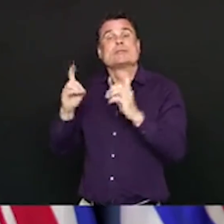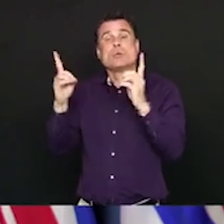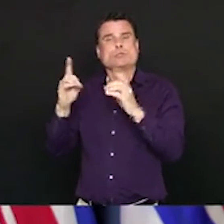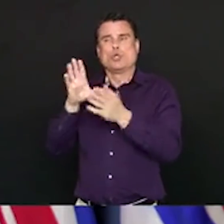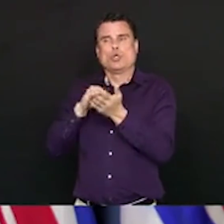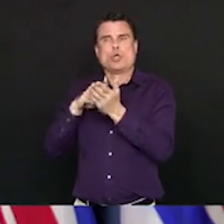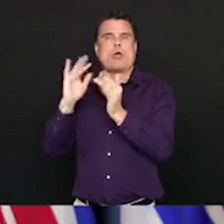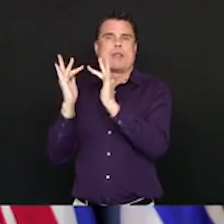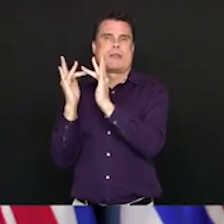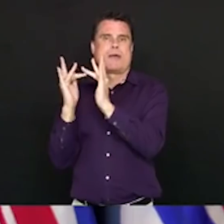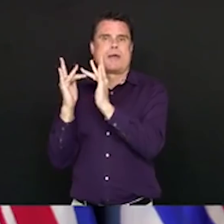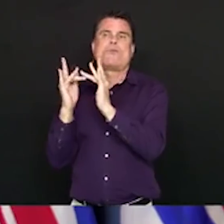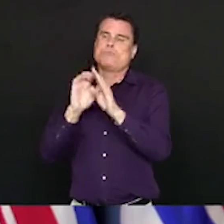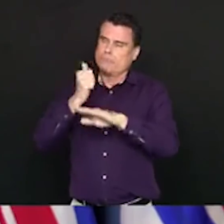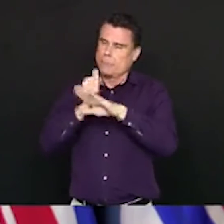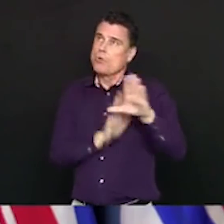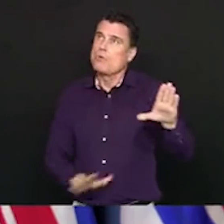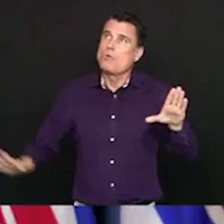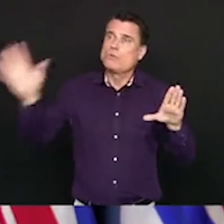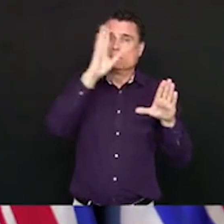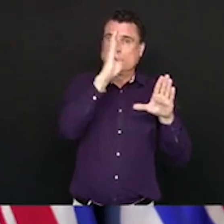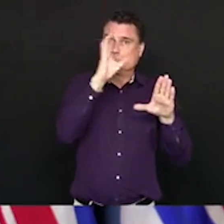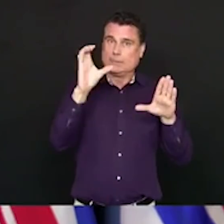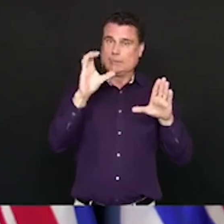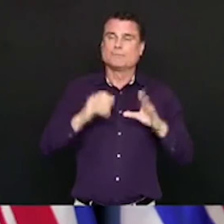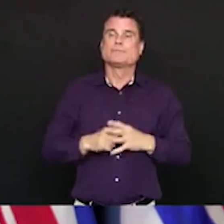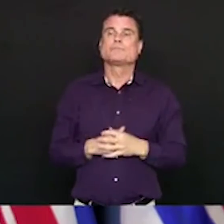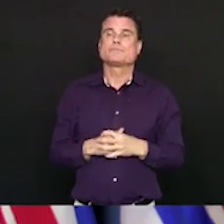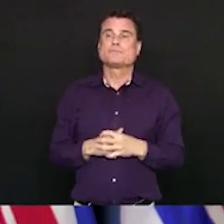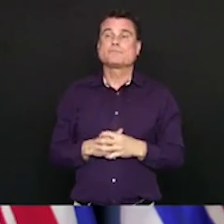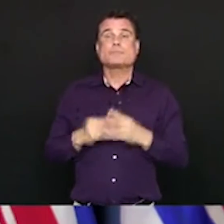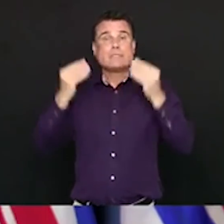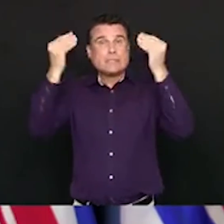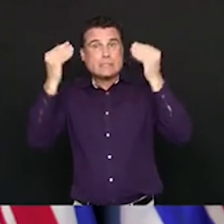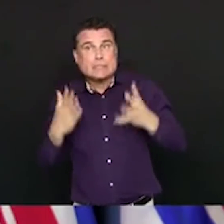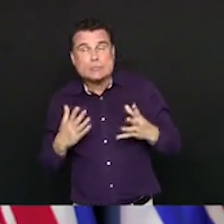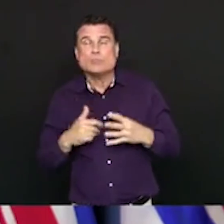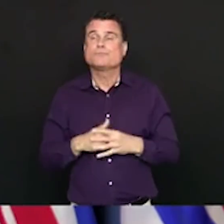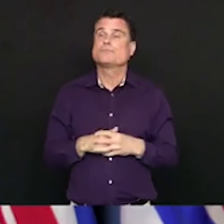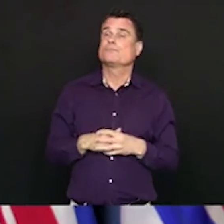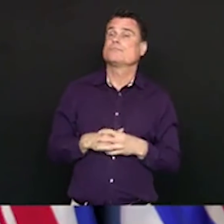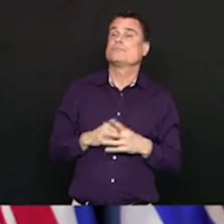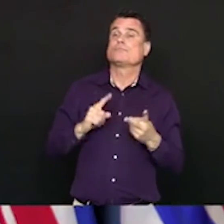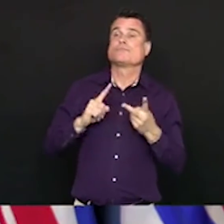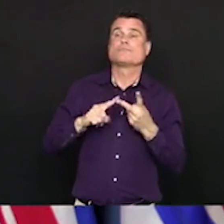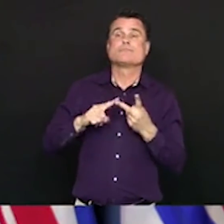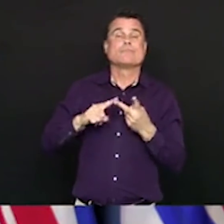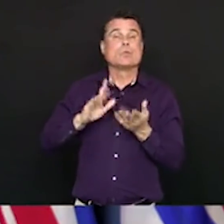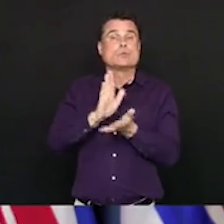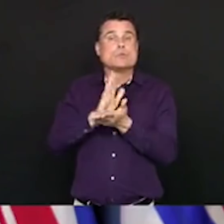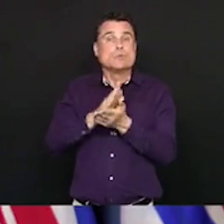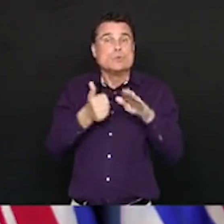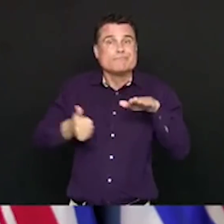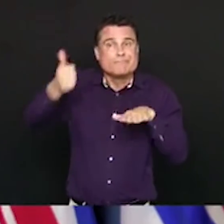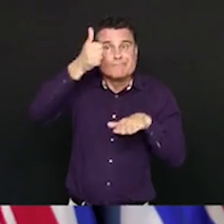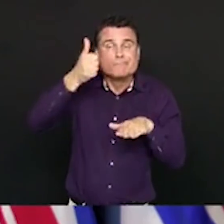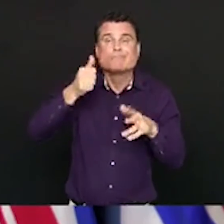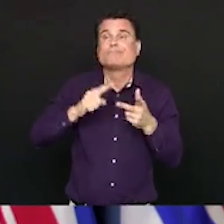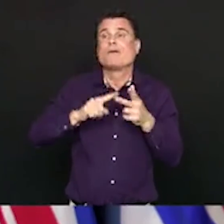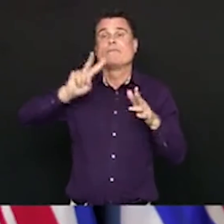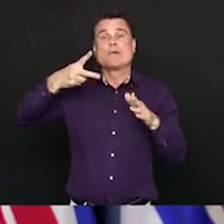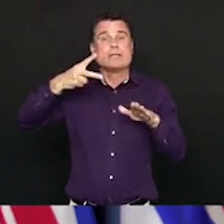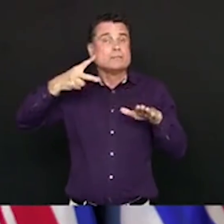between educators, superintendents, school board trustees, parents, children, the whole continuum